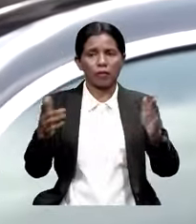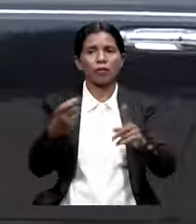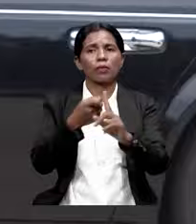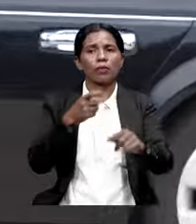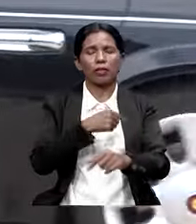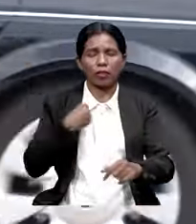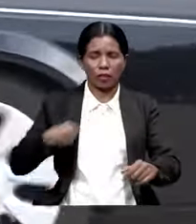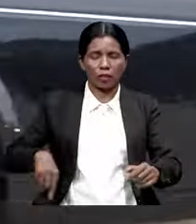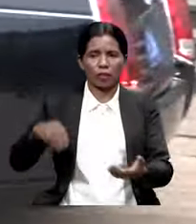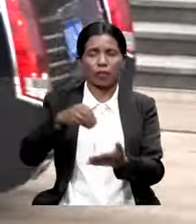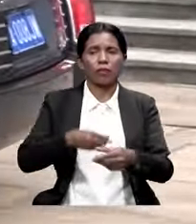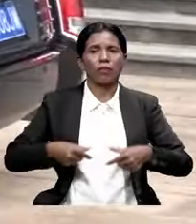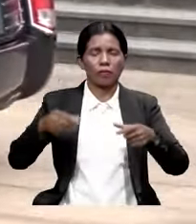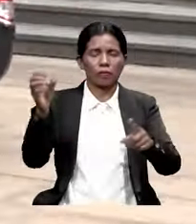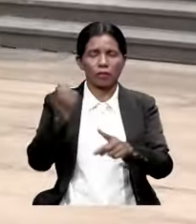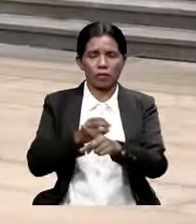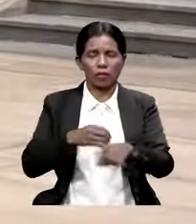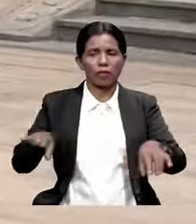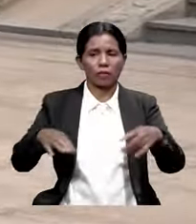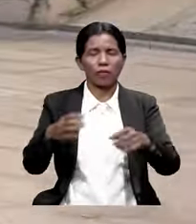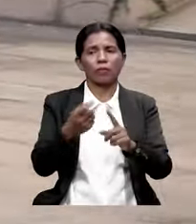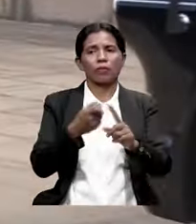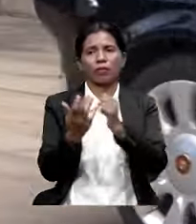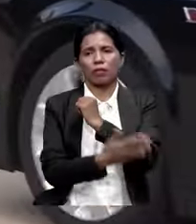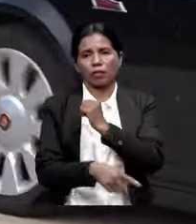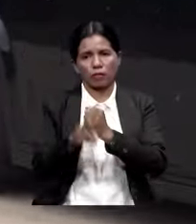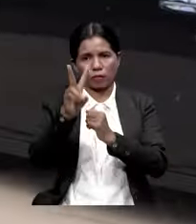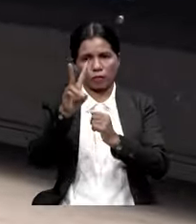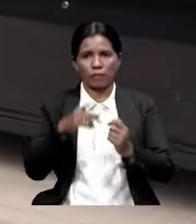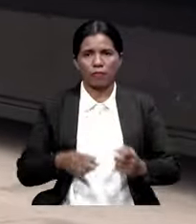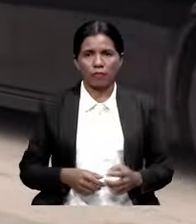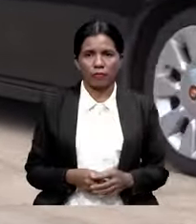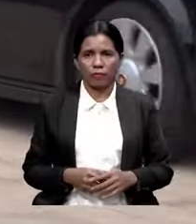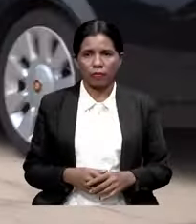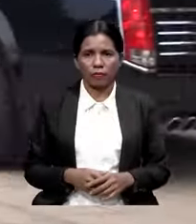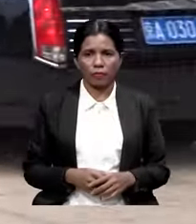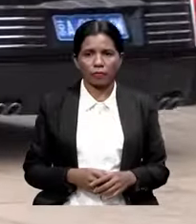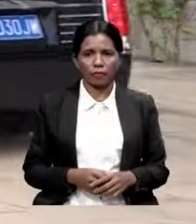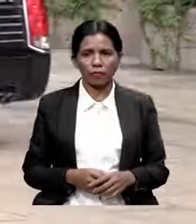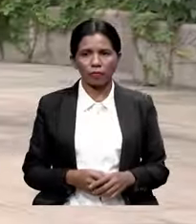no cria oportunidade de serviço para a empresa Sira Usina Sangruane. Agostinho da Costa, GMN.